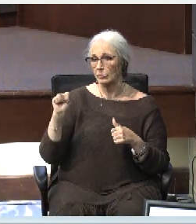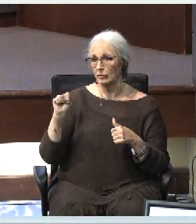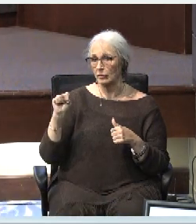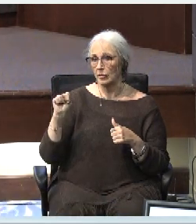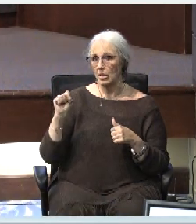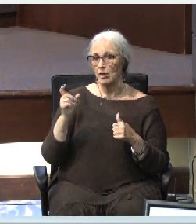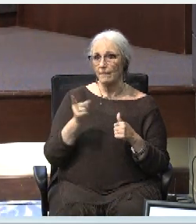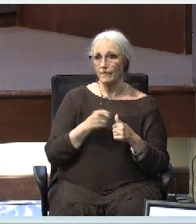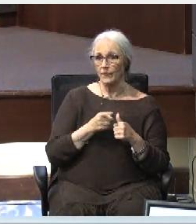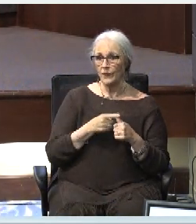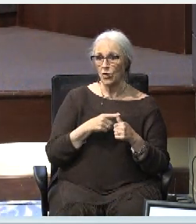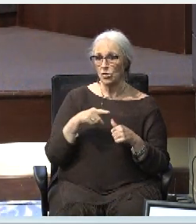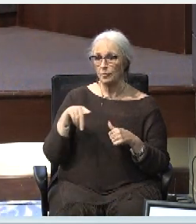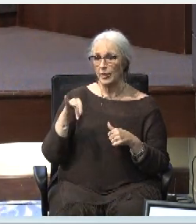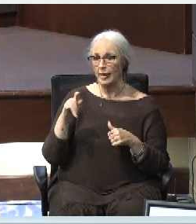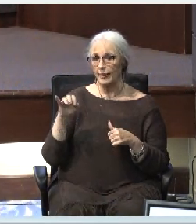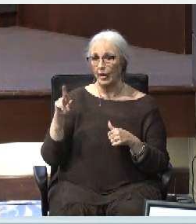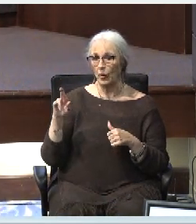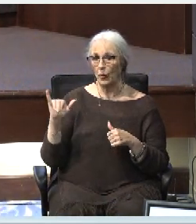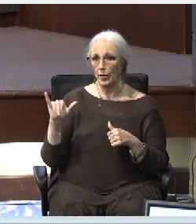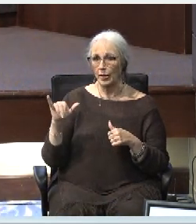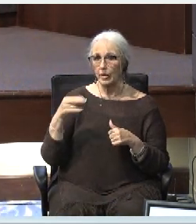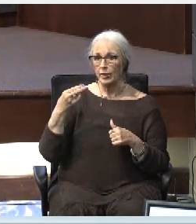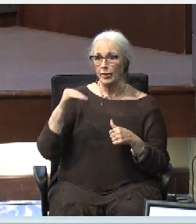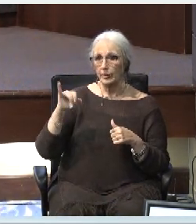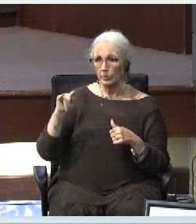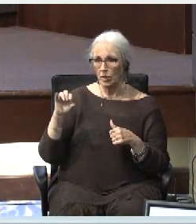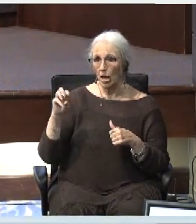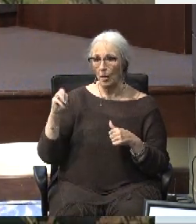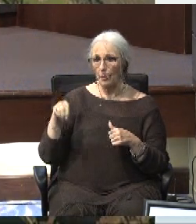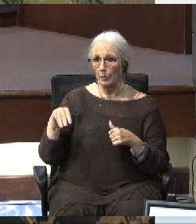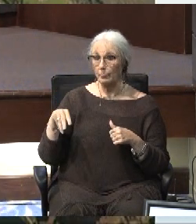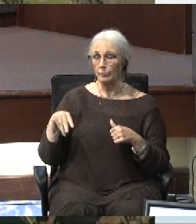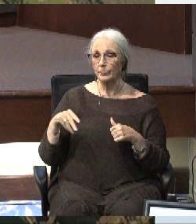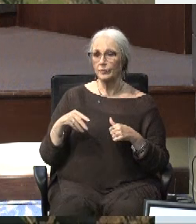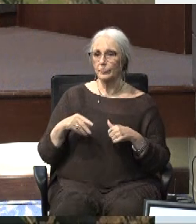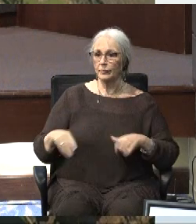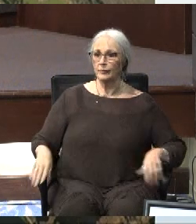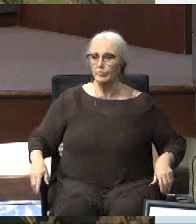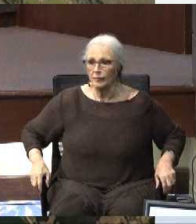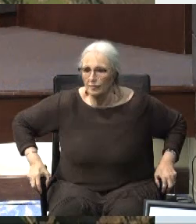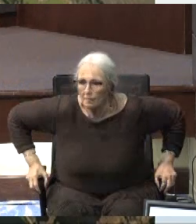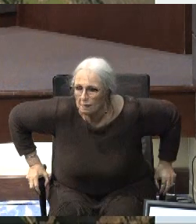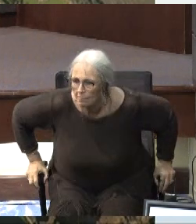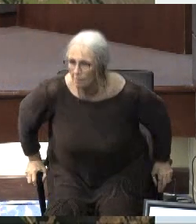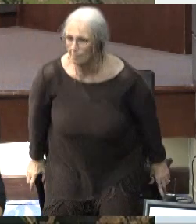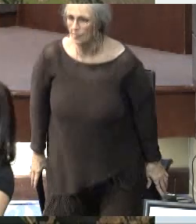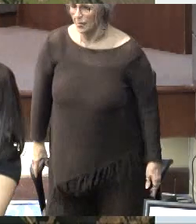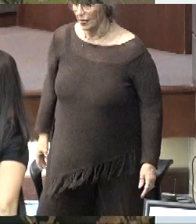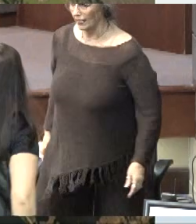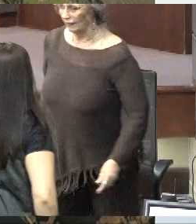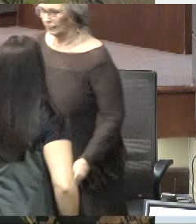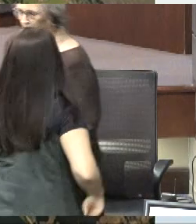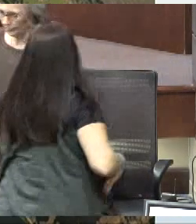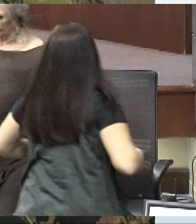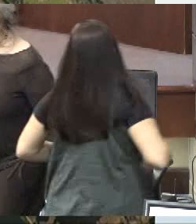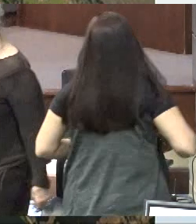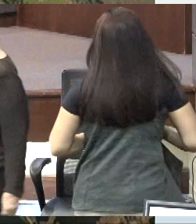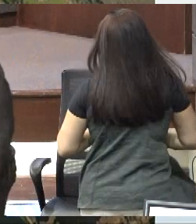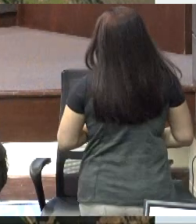first one is the preliminary plat of the Hilltop Heights Edition. This is a new single-family